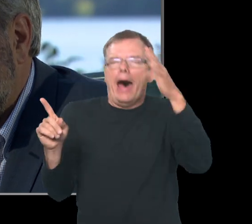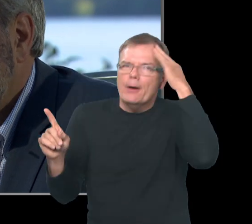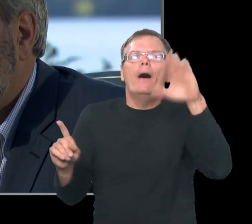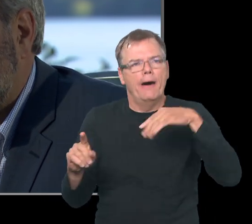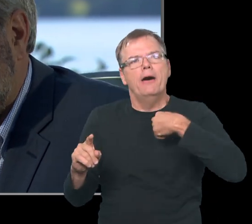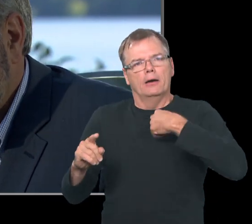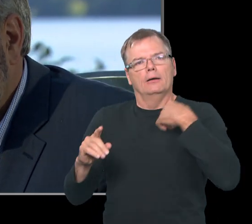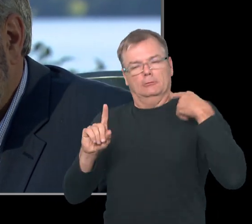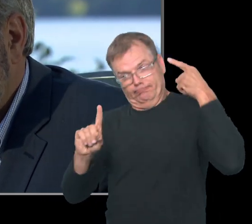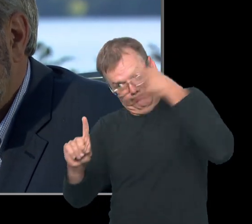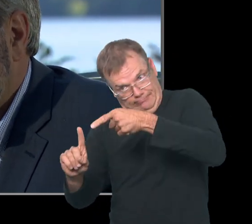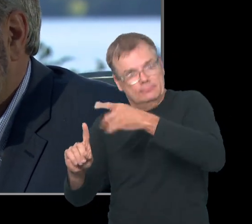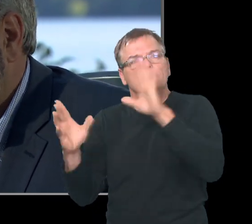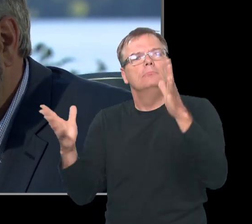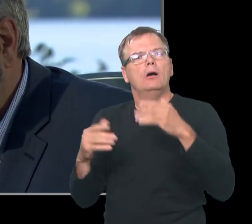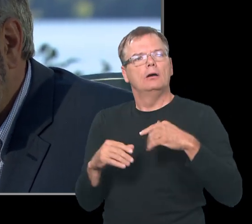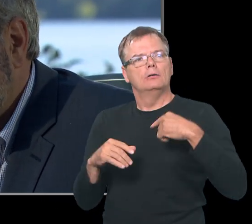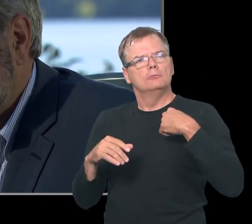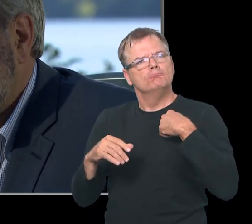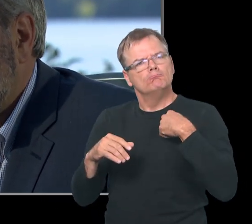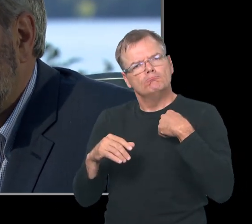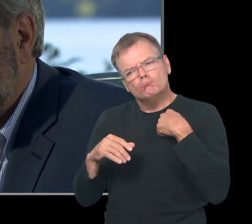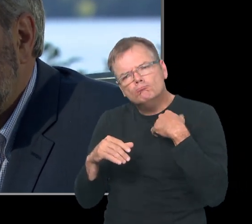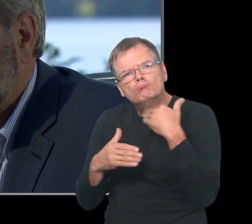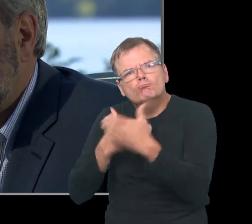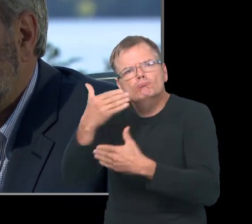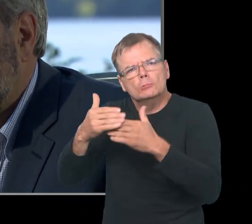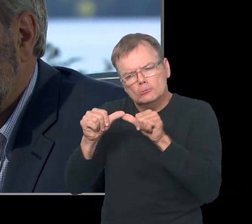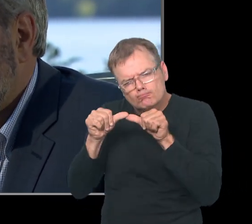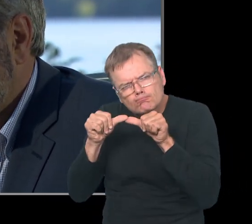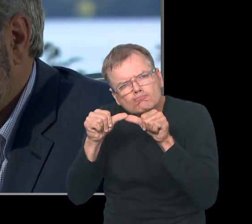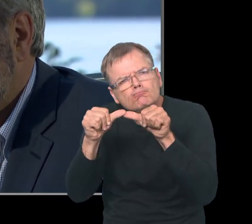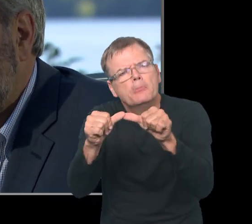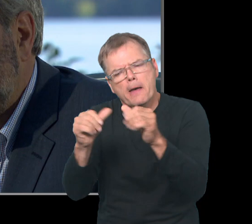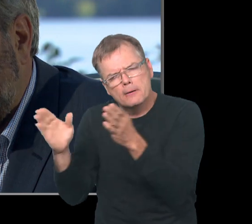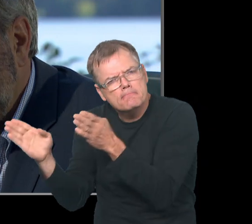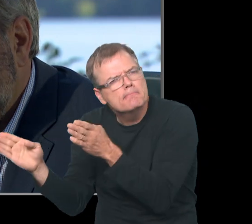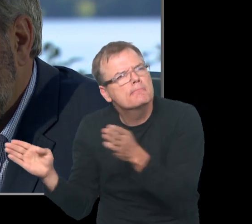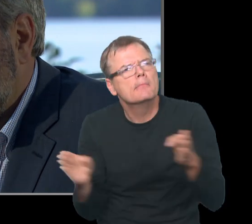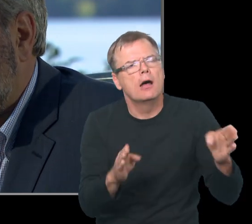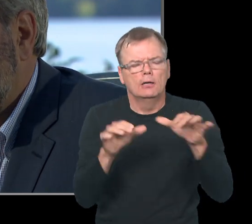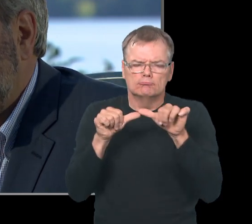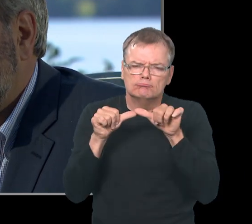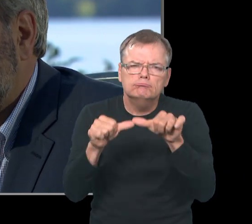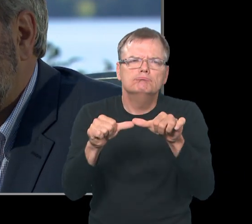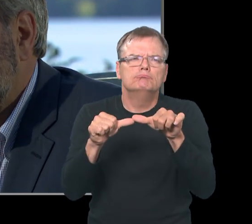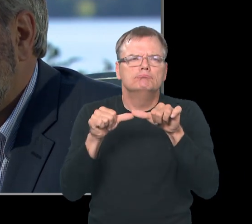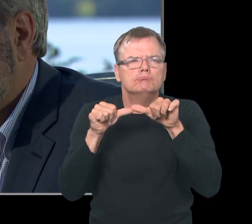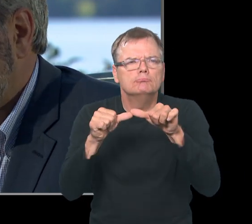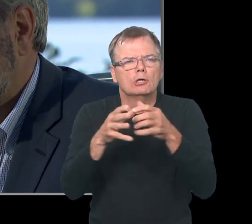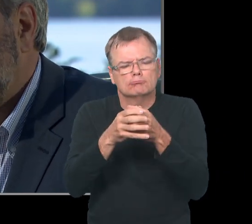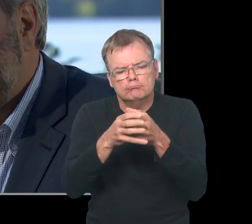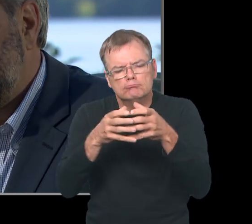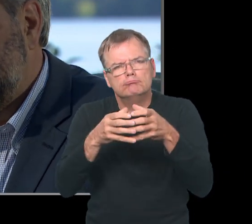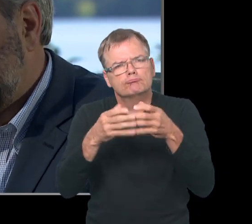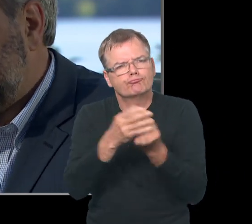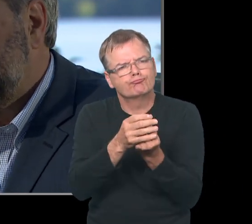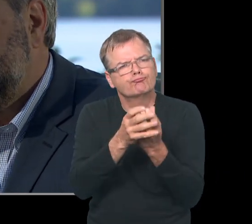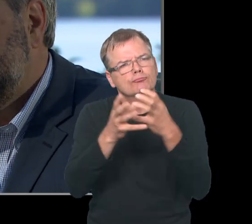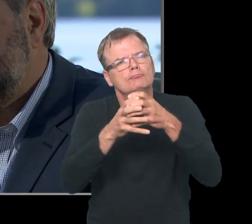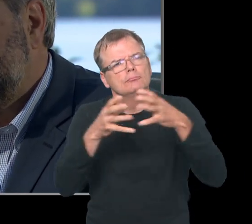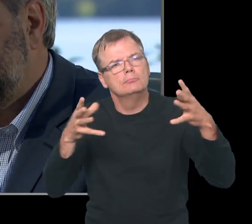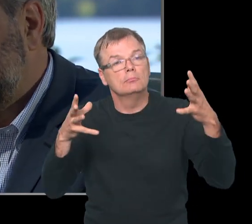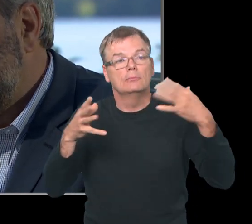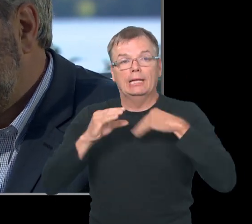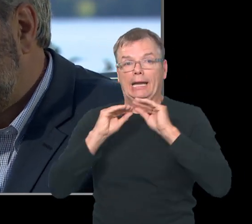clear plan, long-term. Sustainable development for me is not a slogan. It's something that I've done. What I mean by that is we'll put